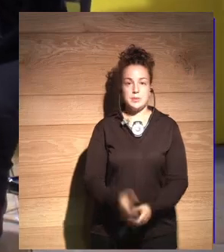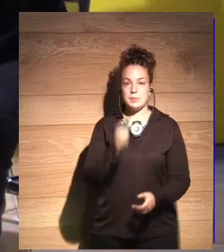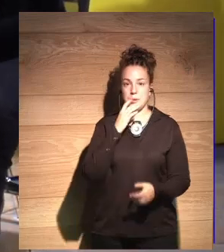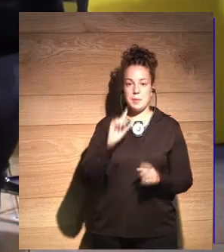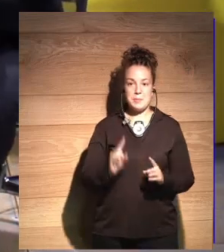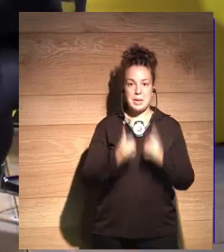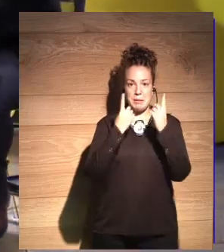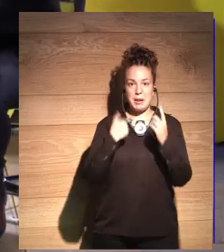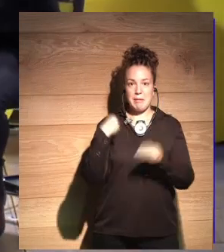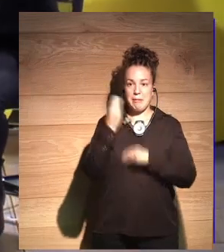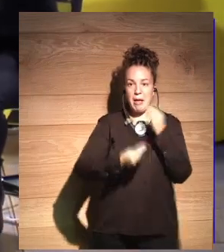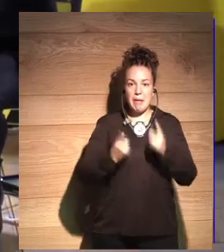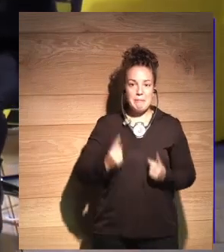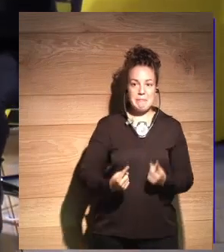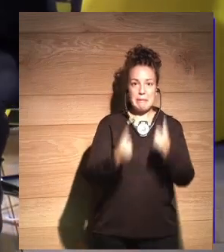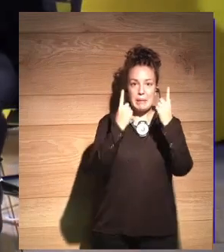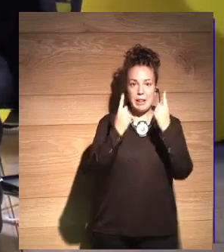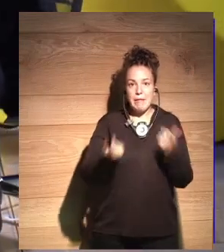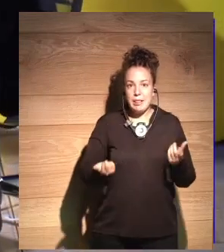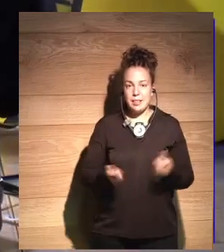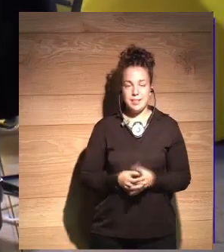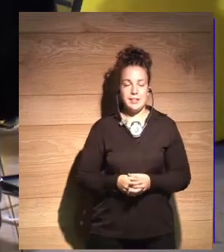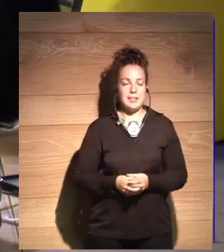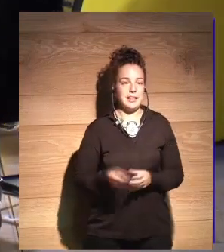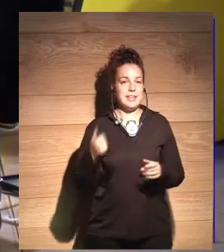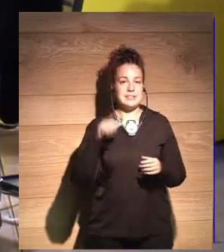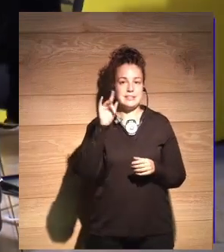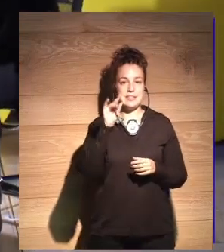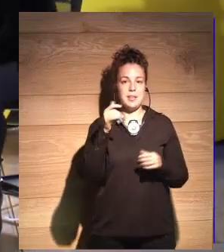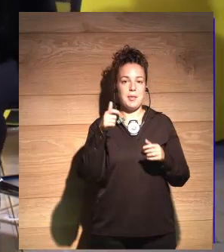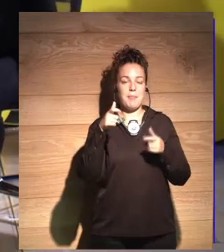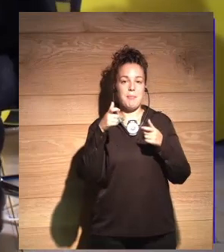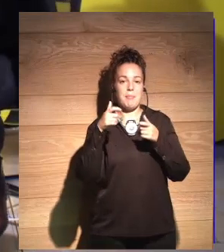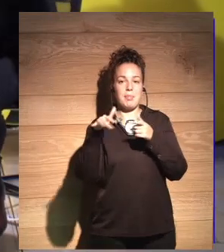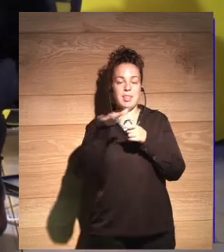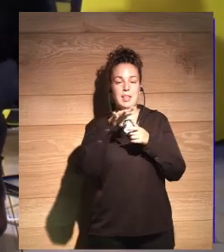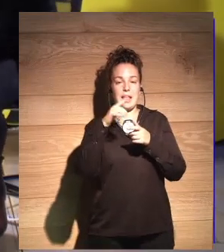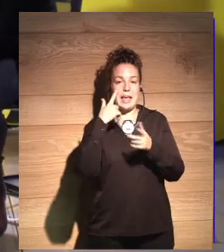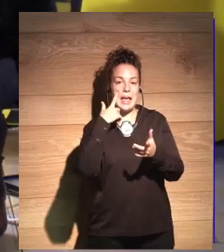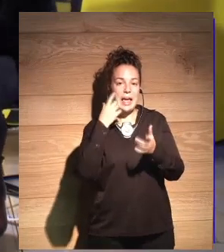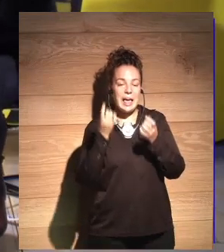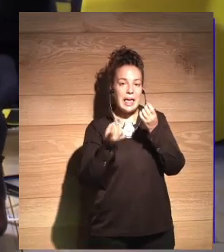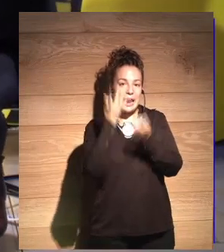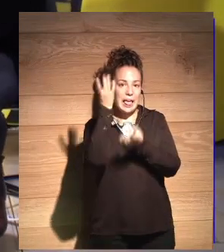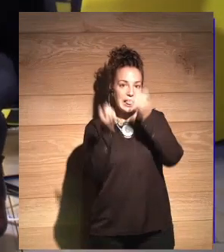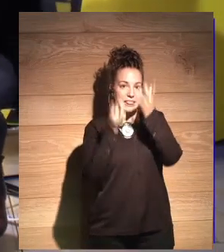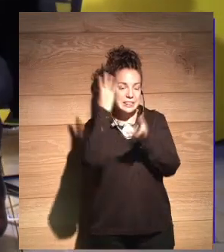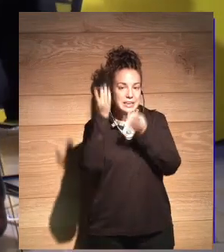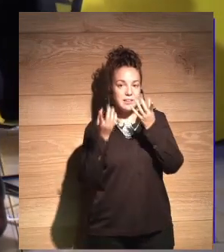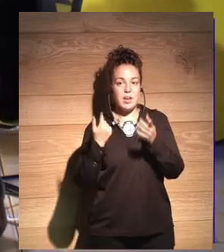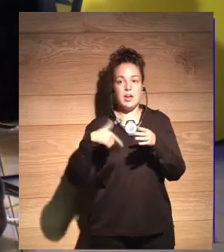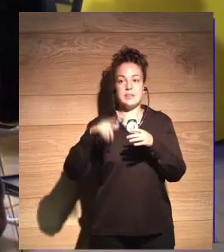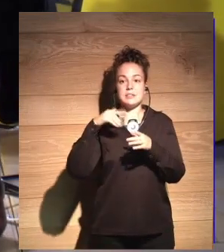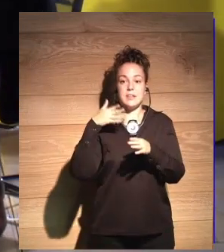Pero cuando hablamos de tecnología y creatividad, when we talk about creativity and technology, the creative part and the part that we all like